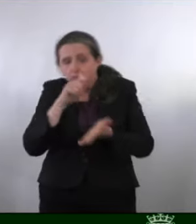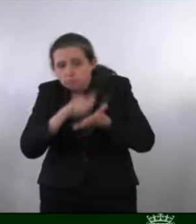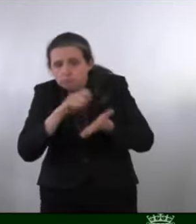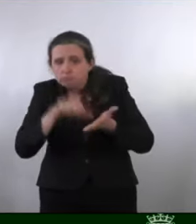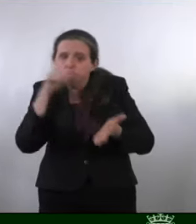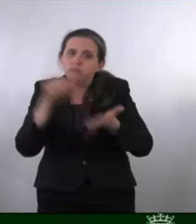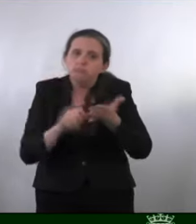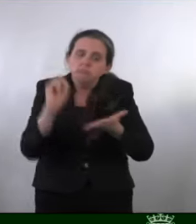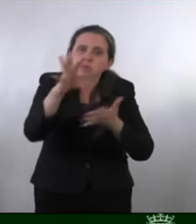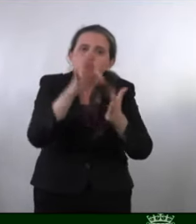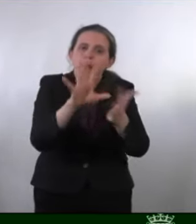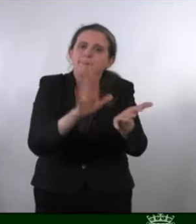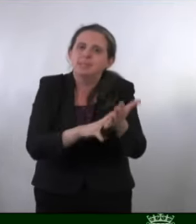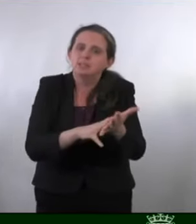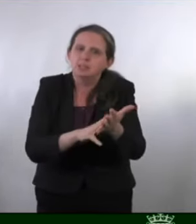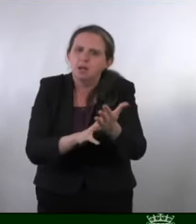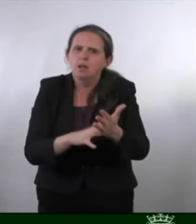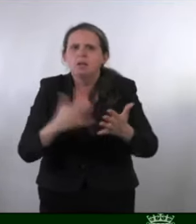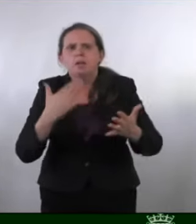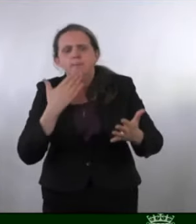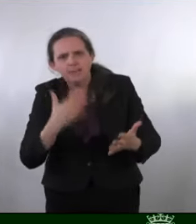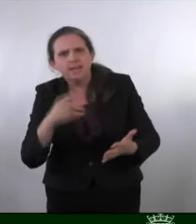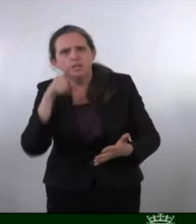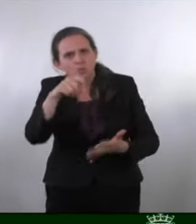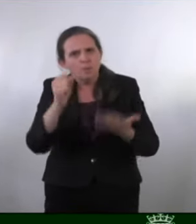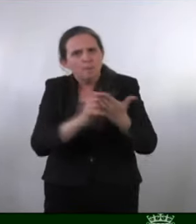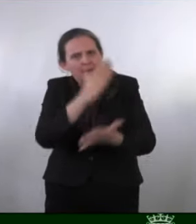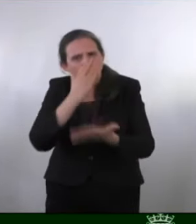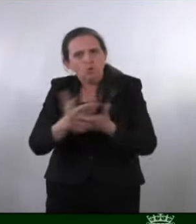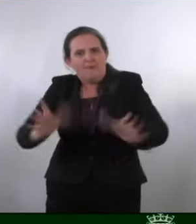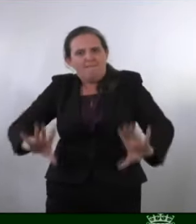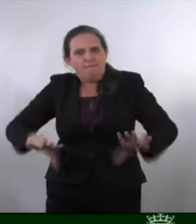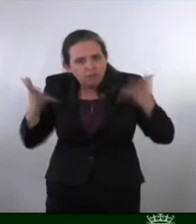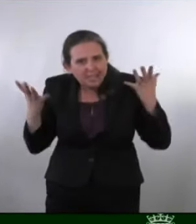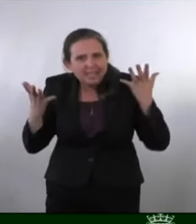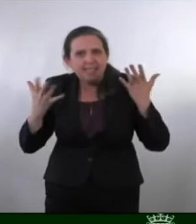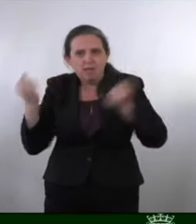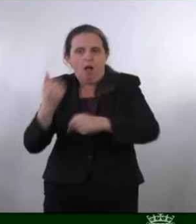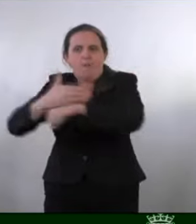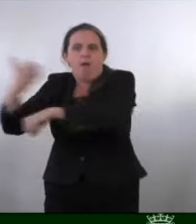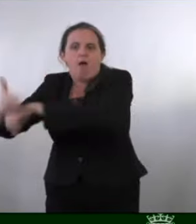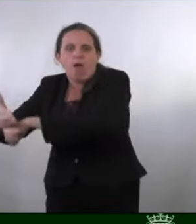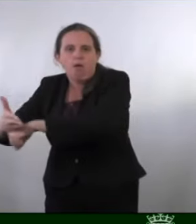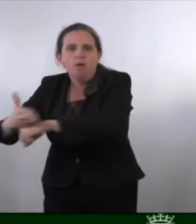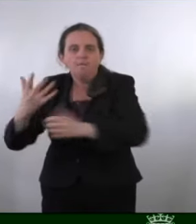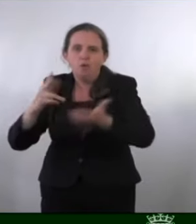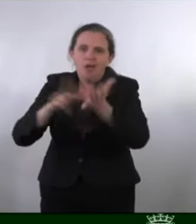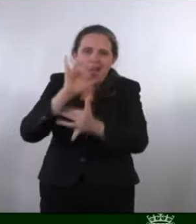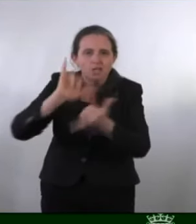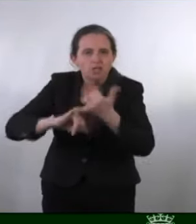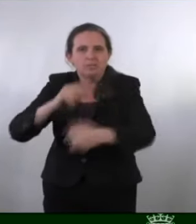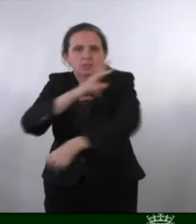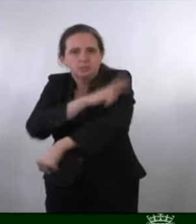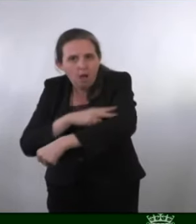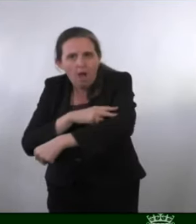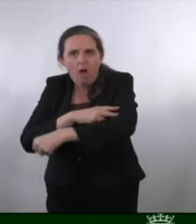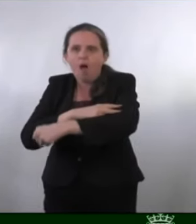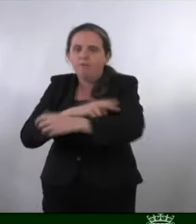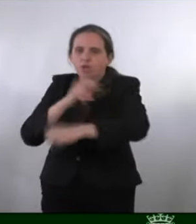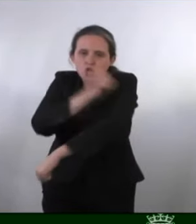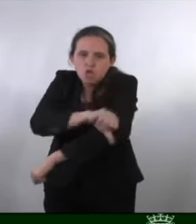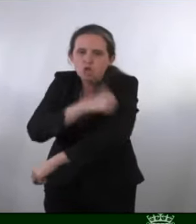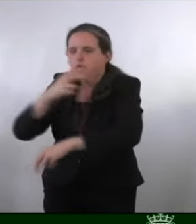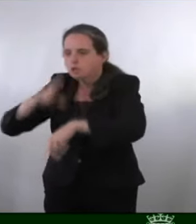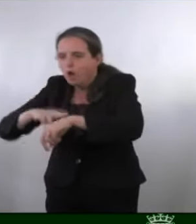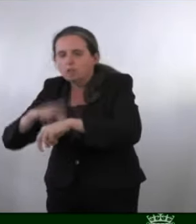I ask him, will he live up to the government's promise of free parking throughout the pandemic for NHS staff in Coventry and across the